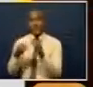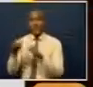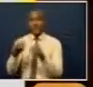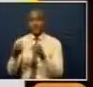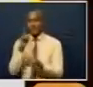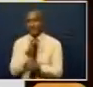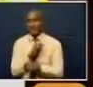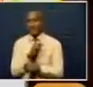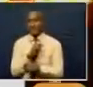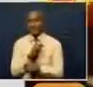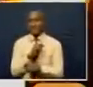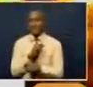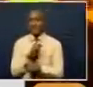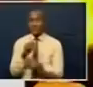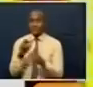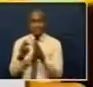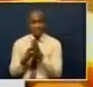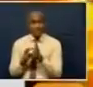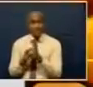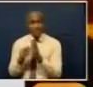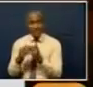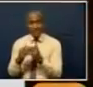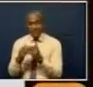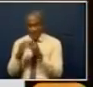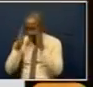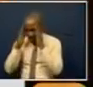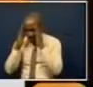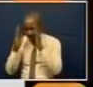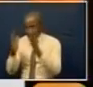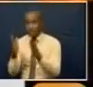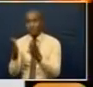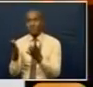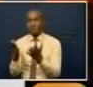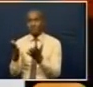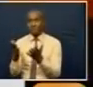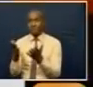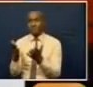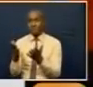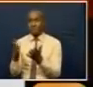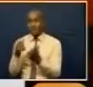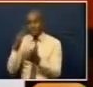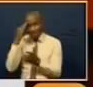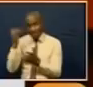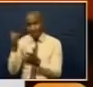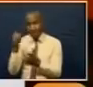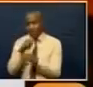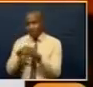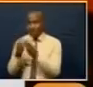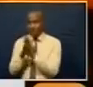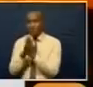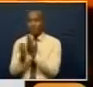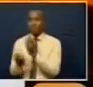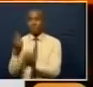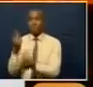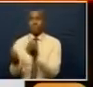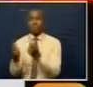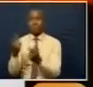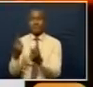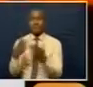and that means then that let's focus on the interests of our people. And that's why when these stories came out and people were trying to, you